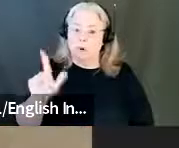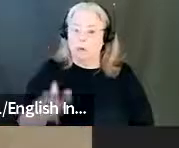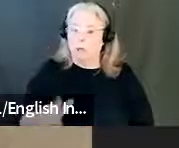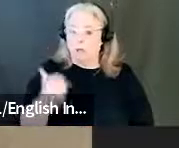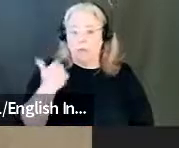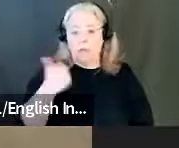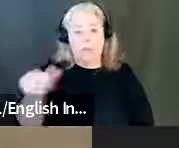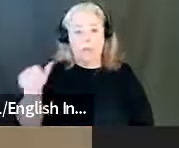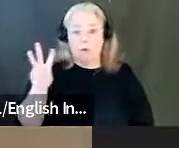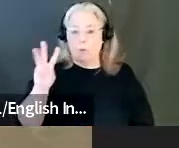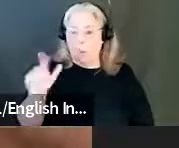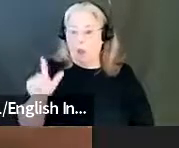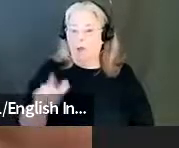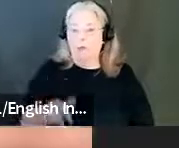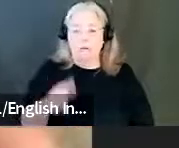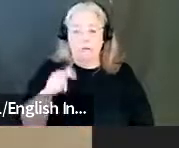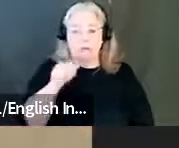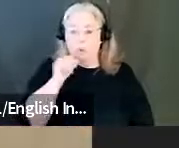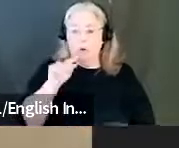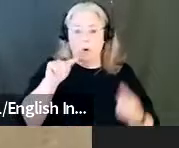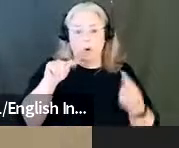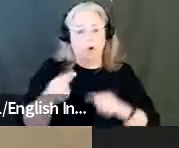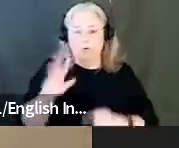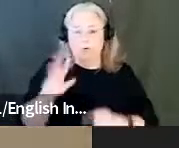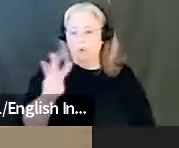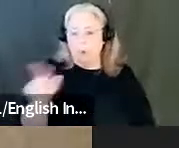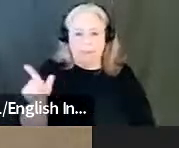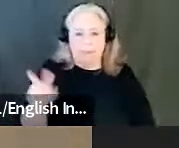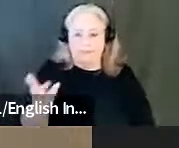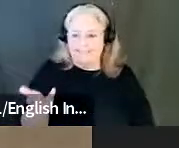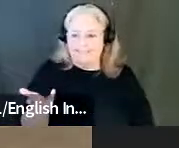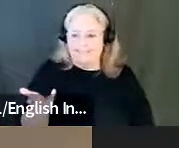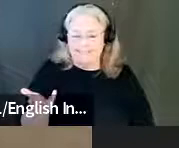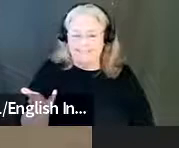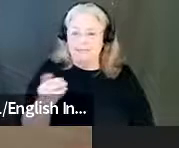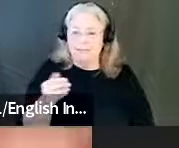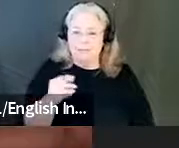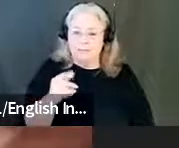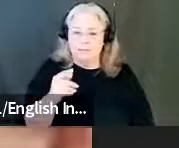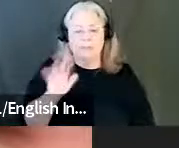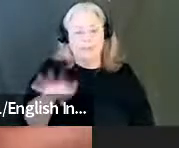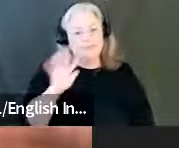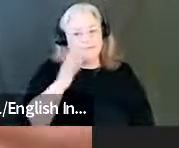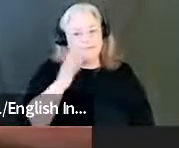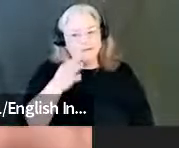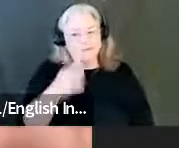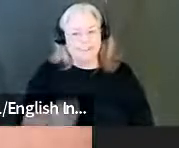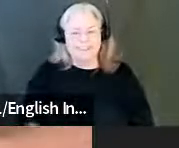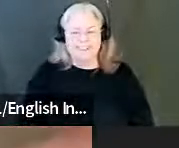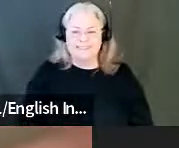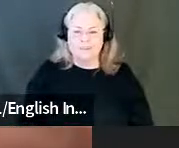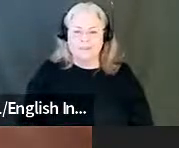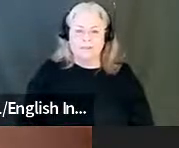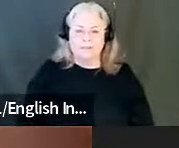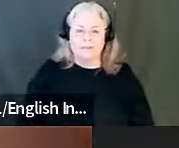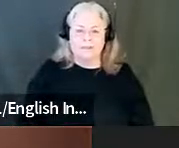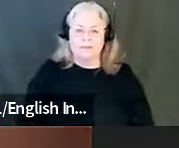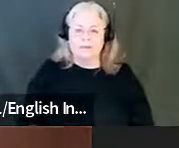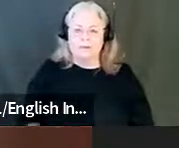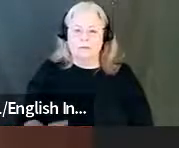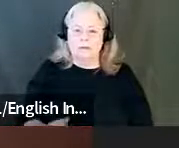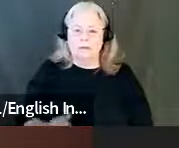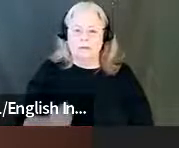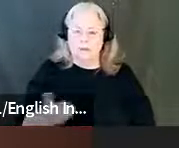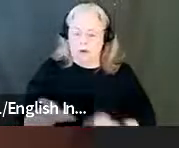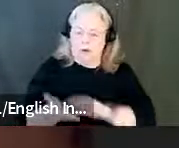wall. And it's not going to hurt your wall. So that's really cool. I can wrap it around the